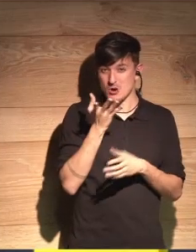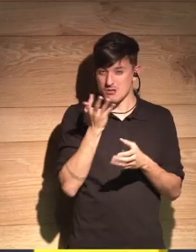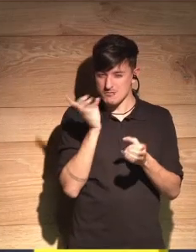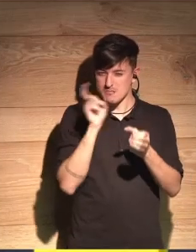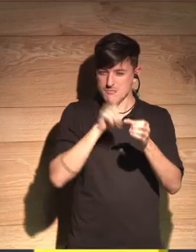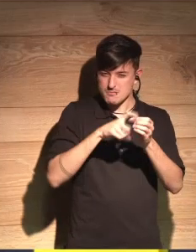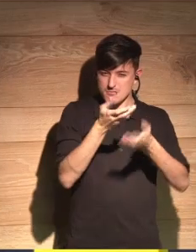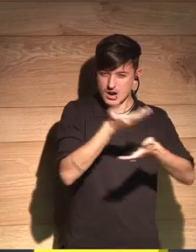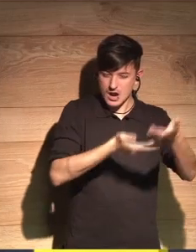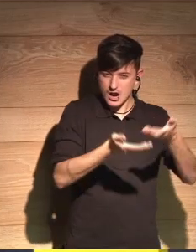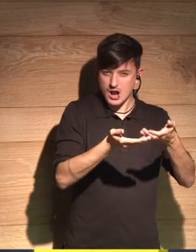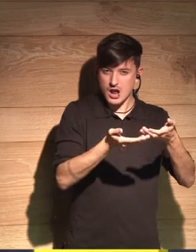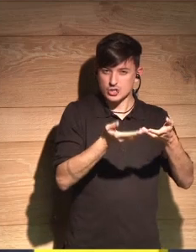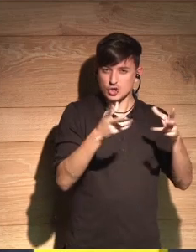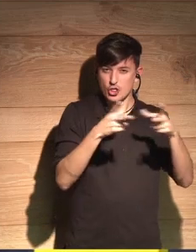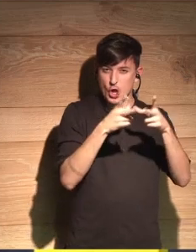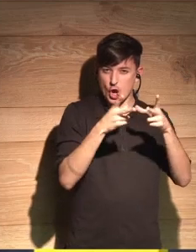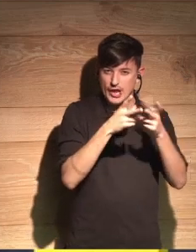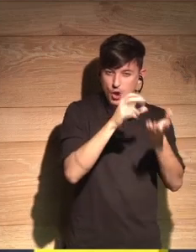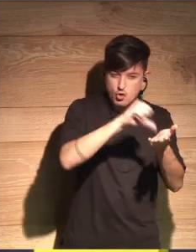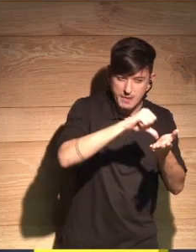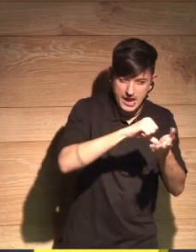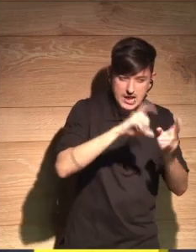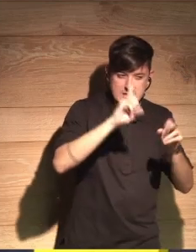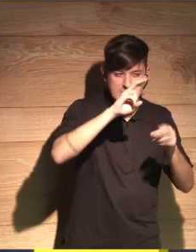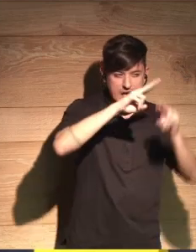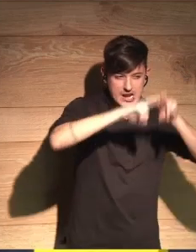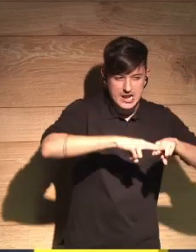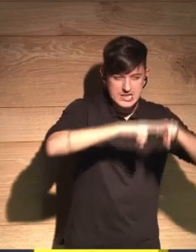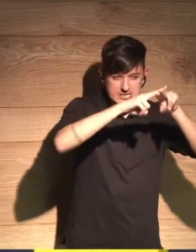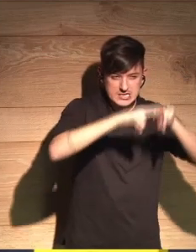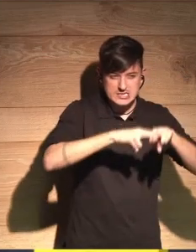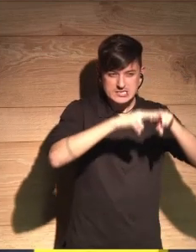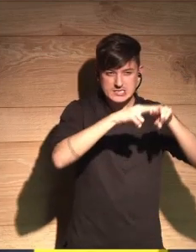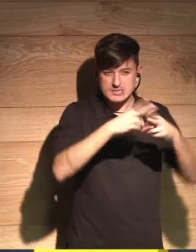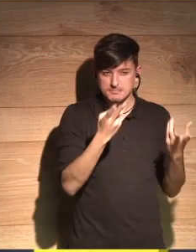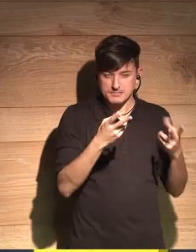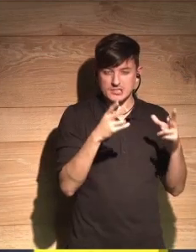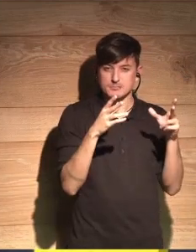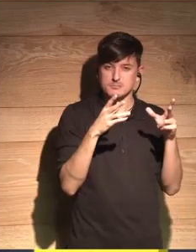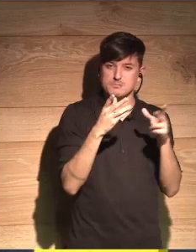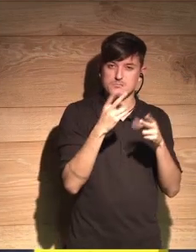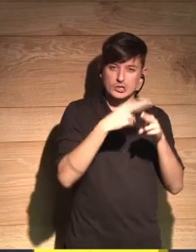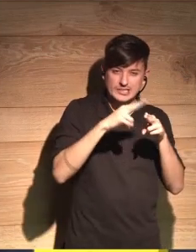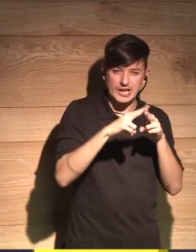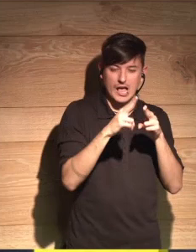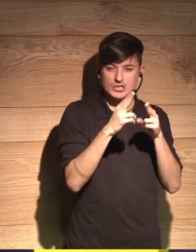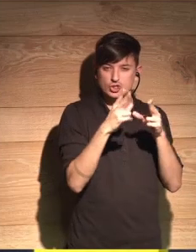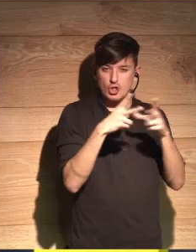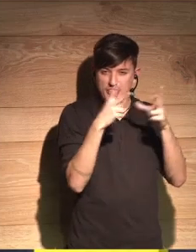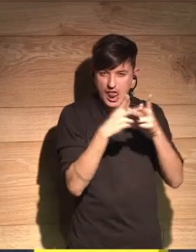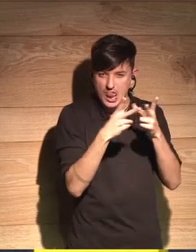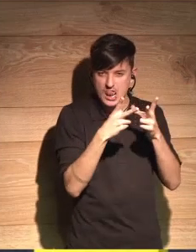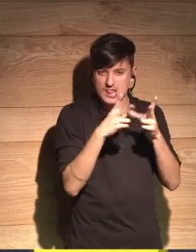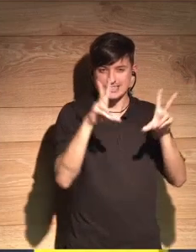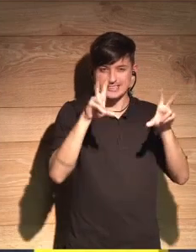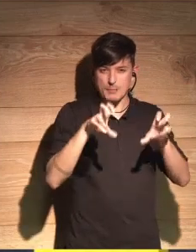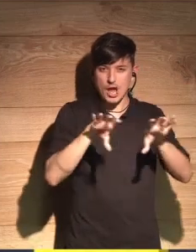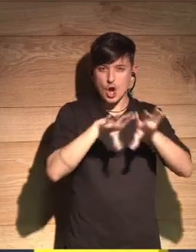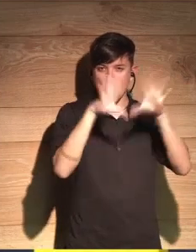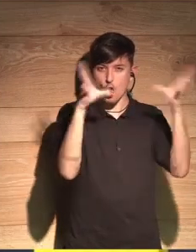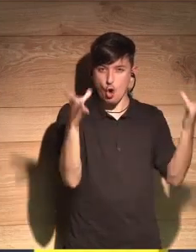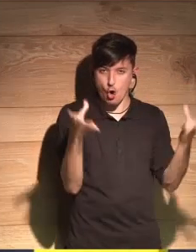for her contribution to urban sociology and analysis of the social, economic and political dimensions of